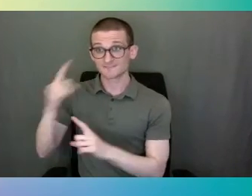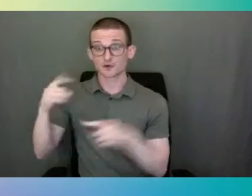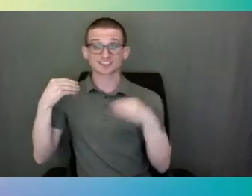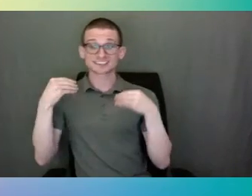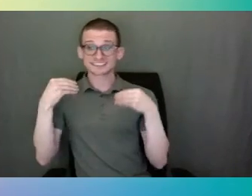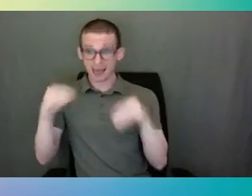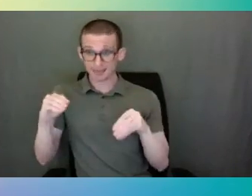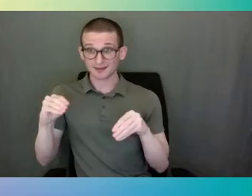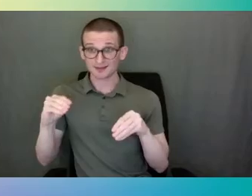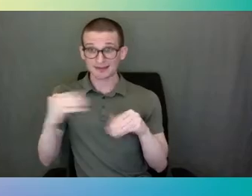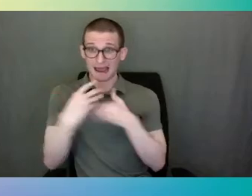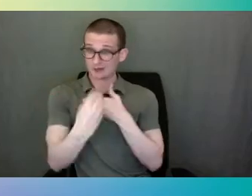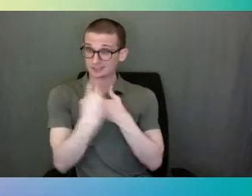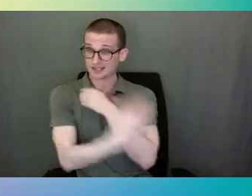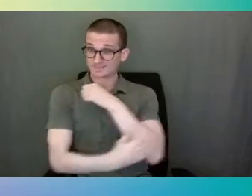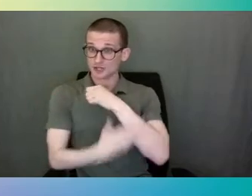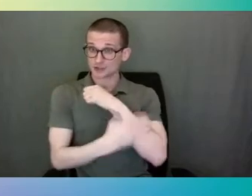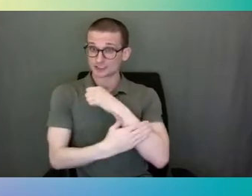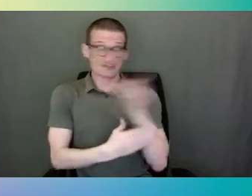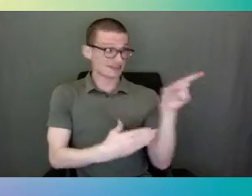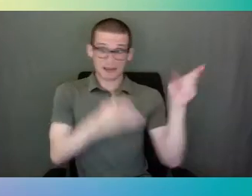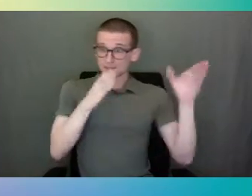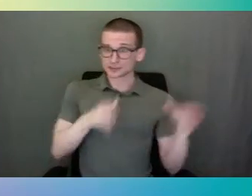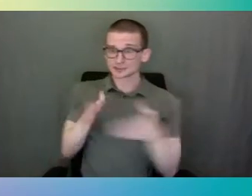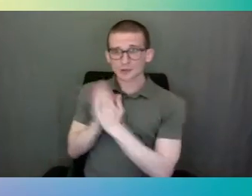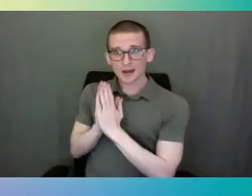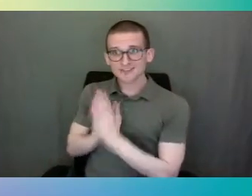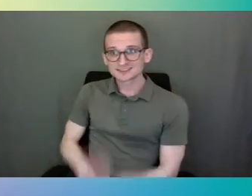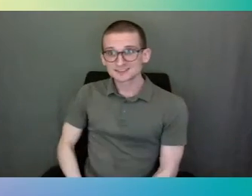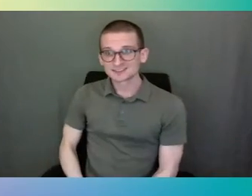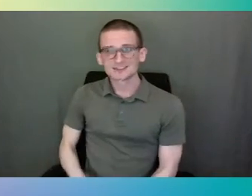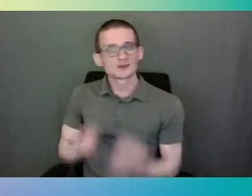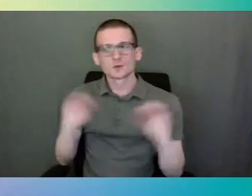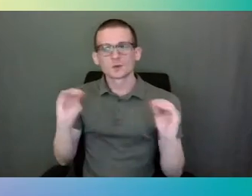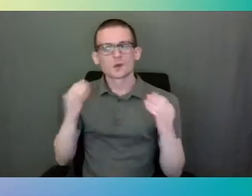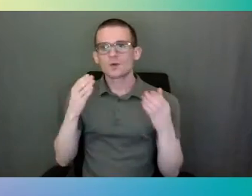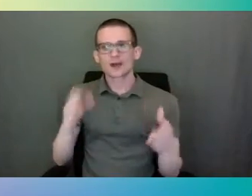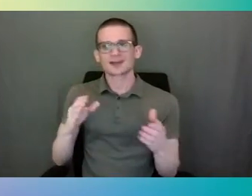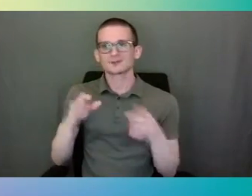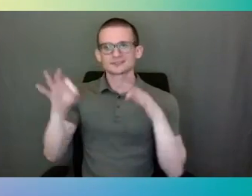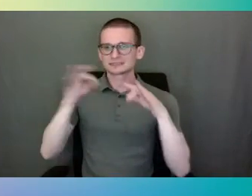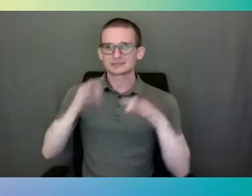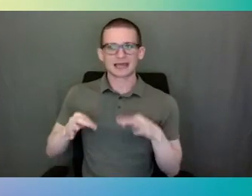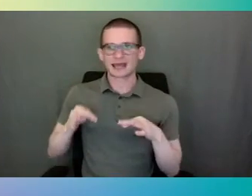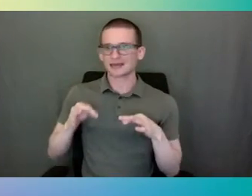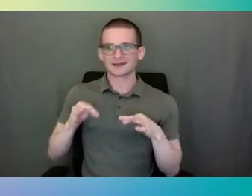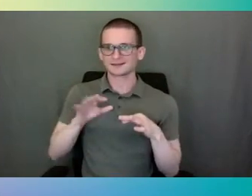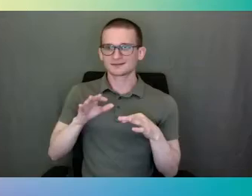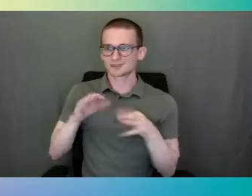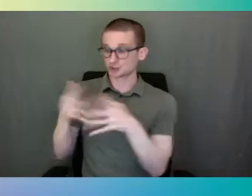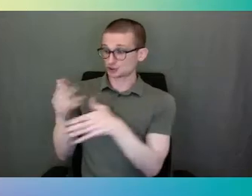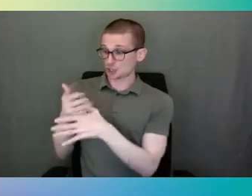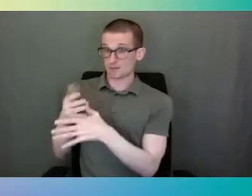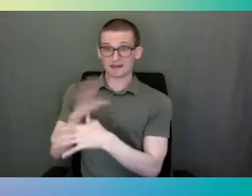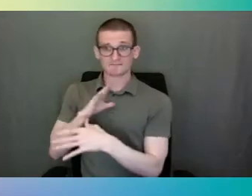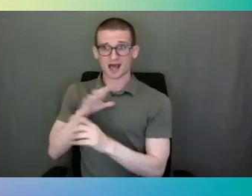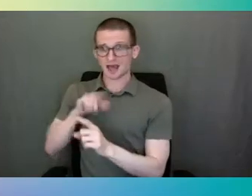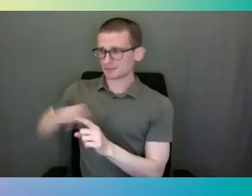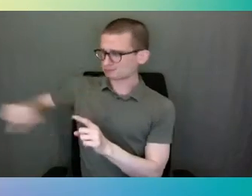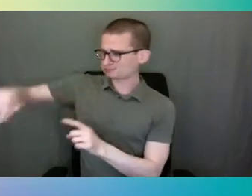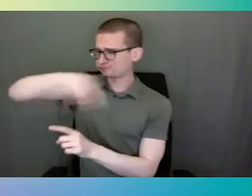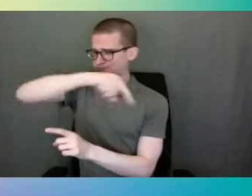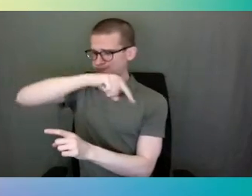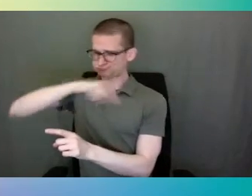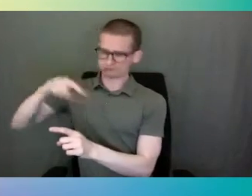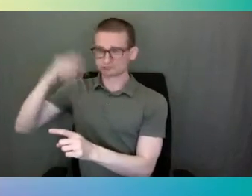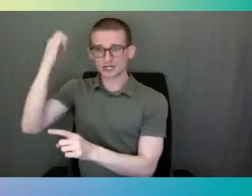pamphlet. There's just no way to express how the rest of Europe was shut down, but Germany was not.